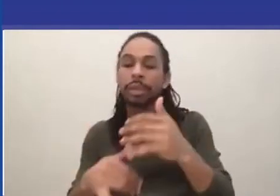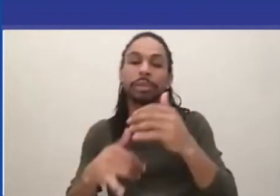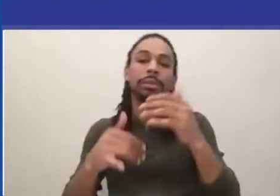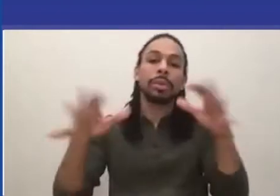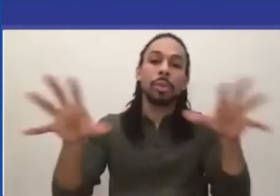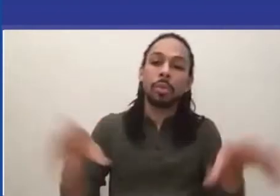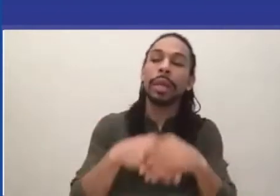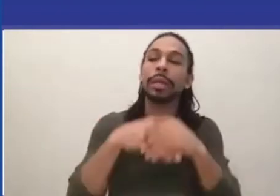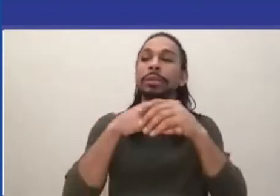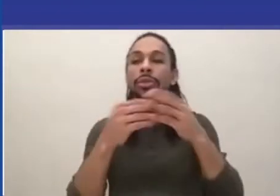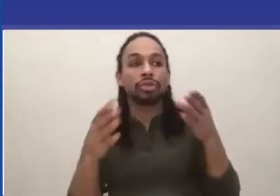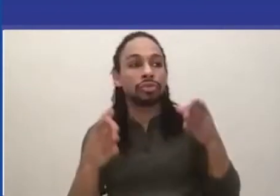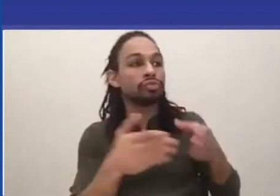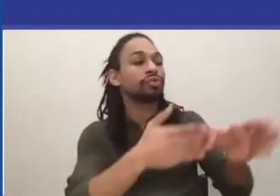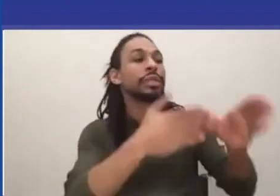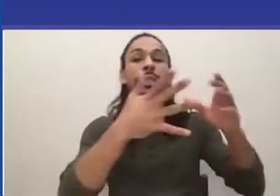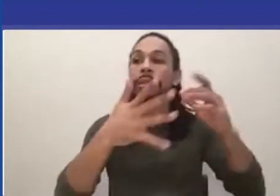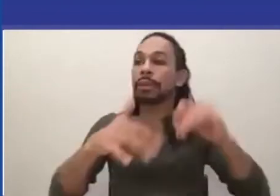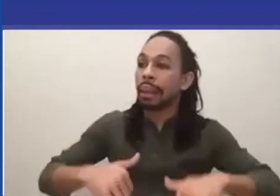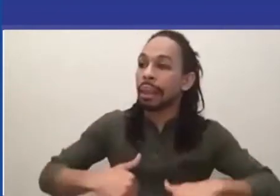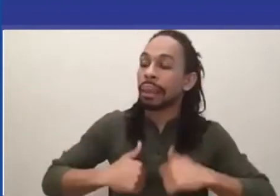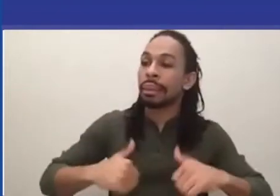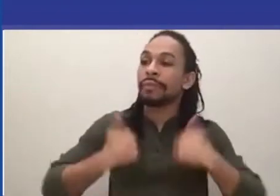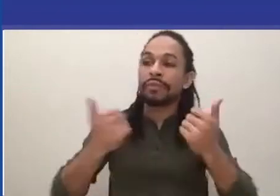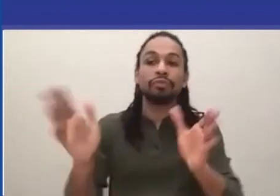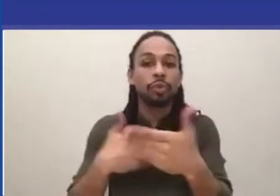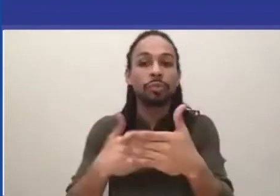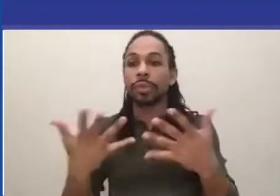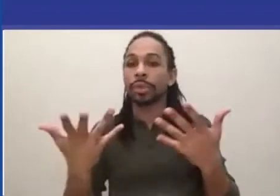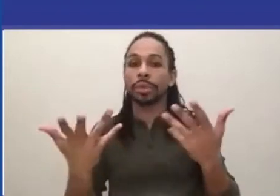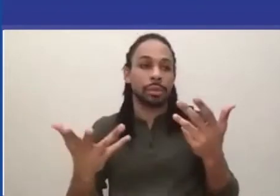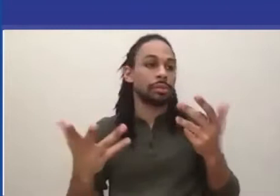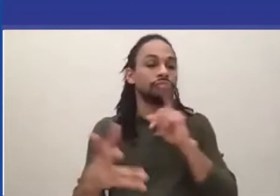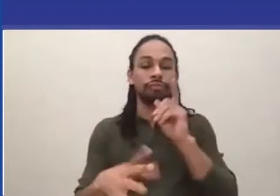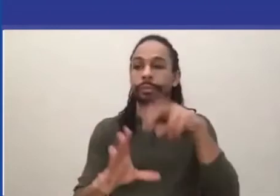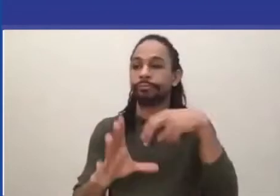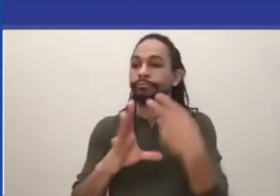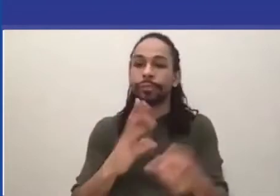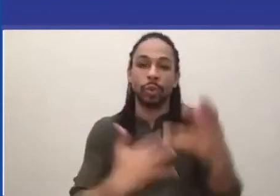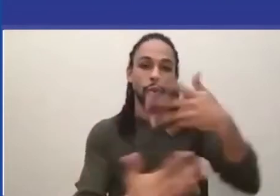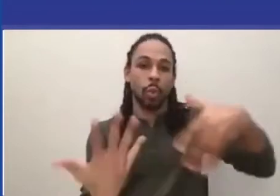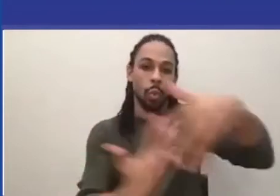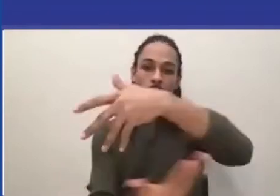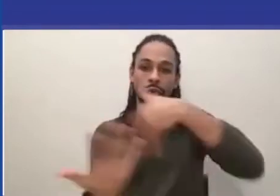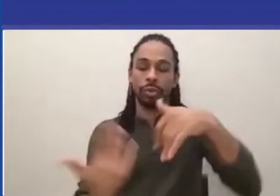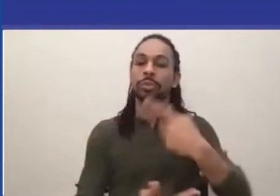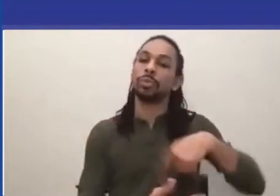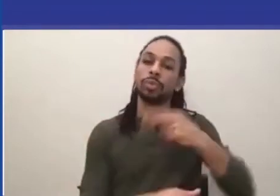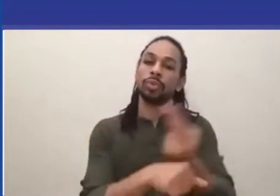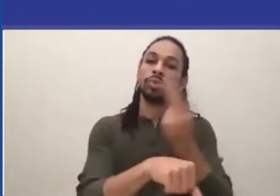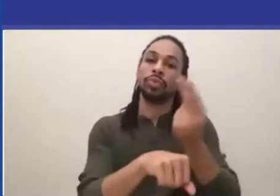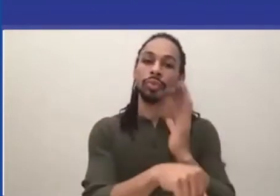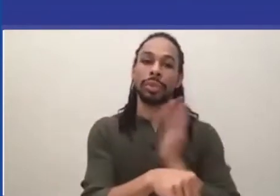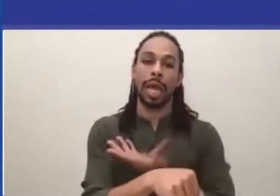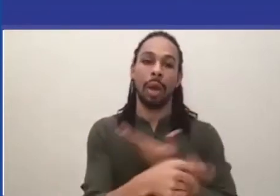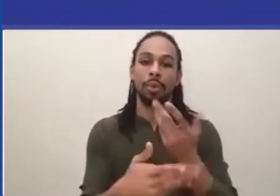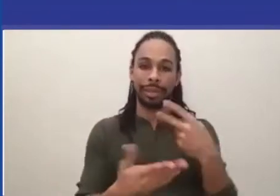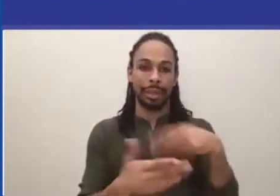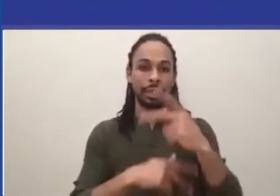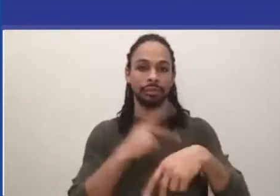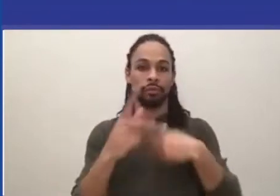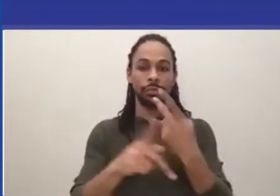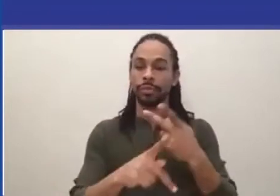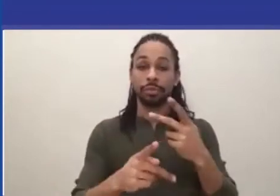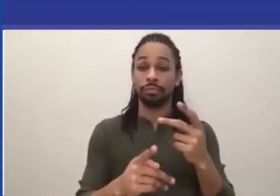forms to tell our stories that are not told, and to really lift up our